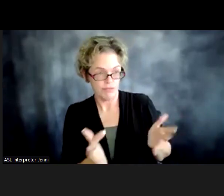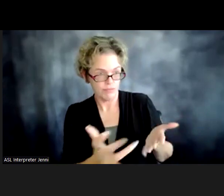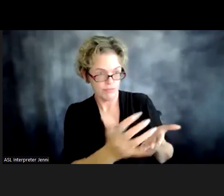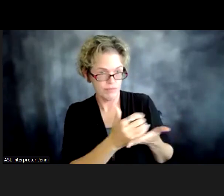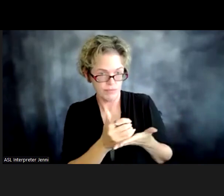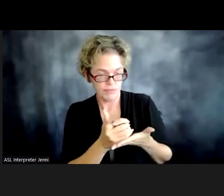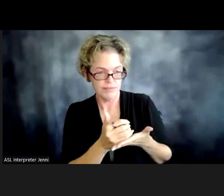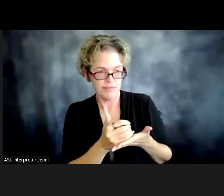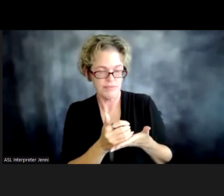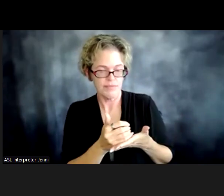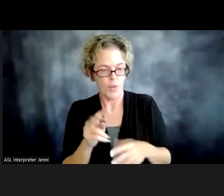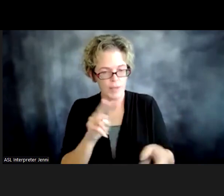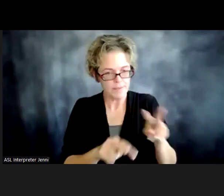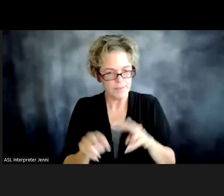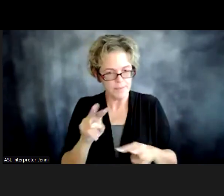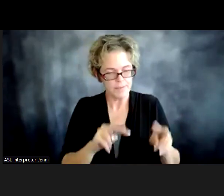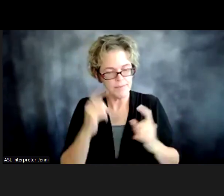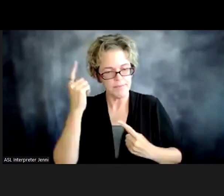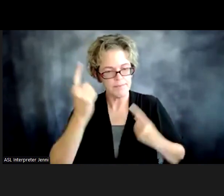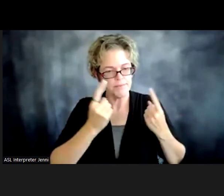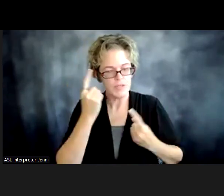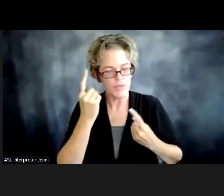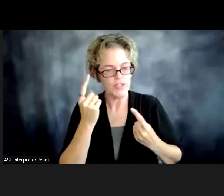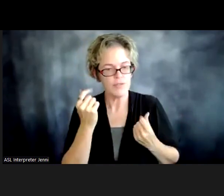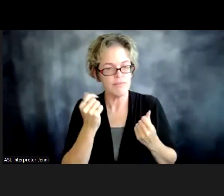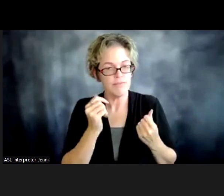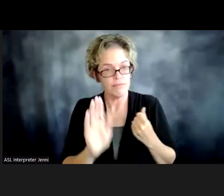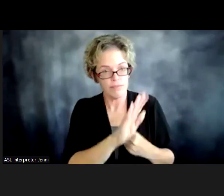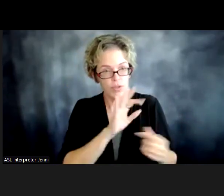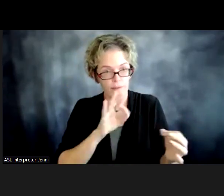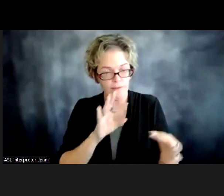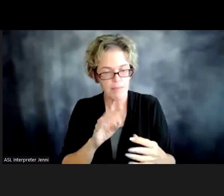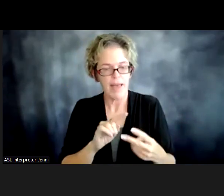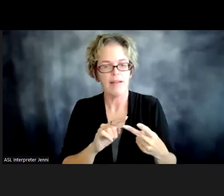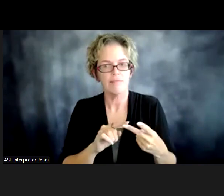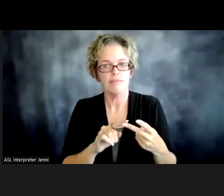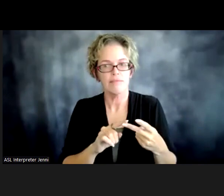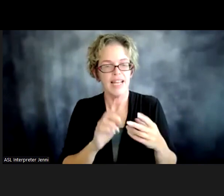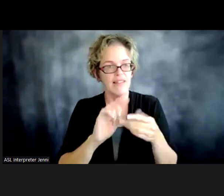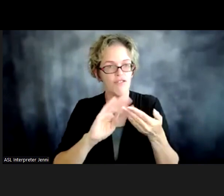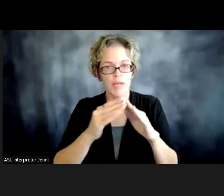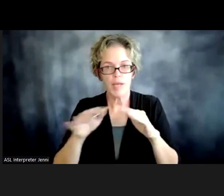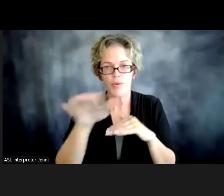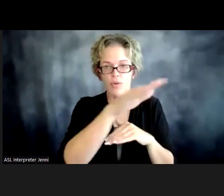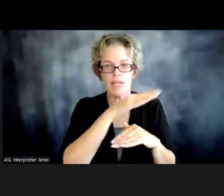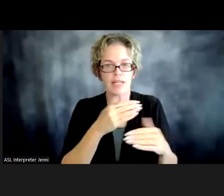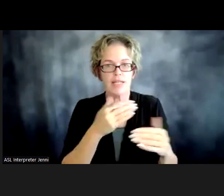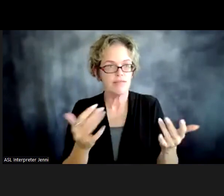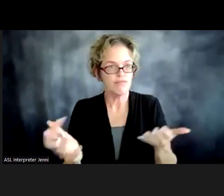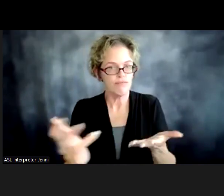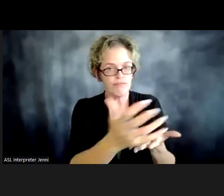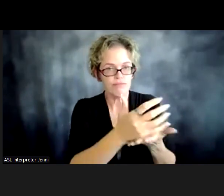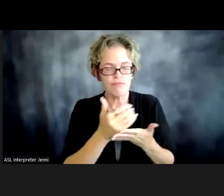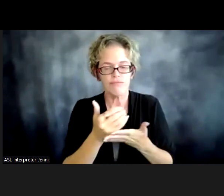agency will take into consideration the feedback and input that we've received from community and make